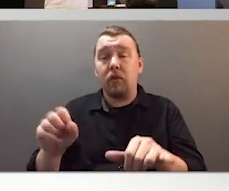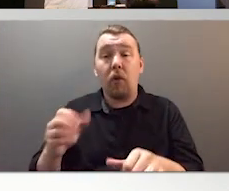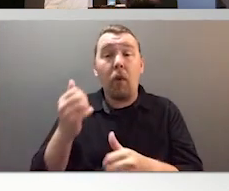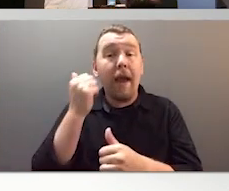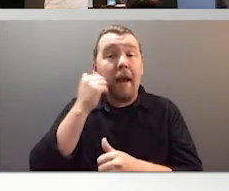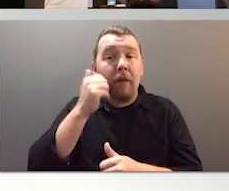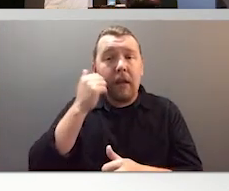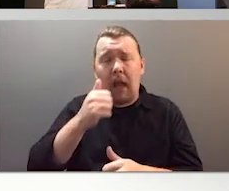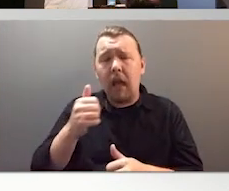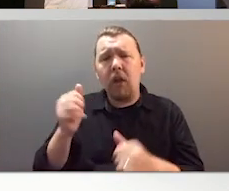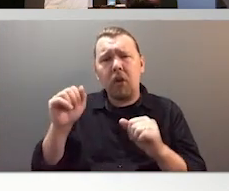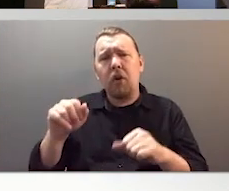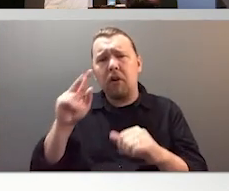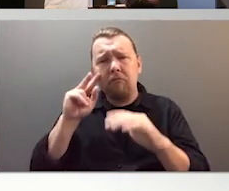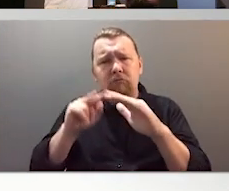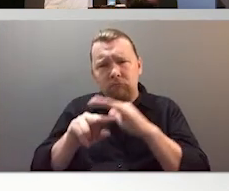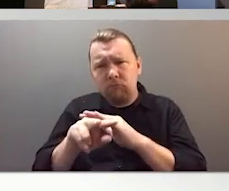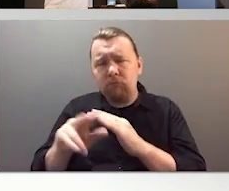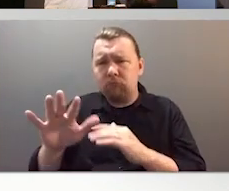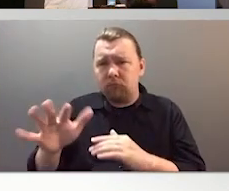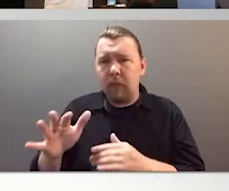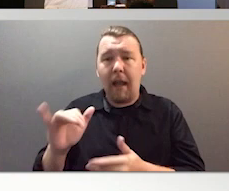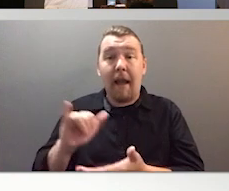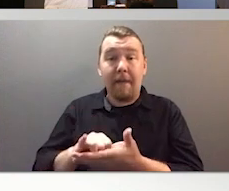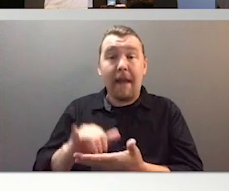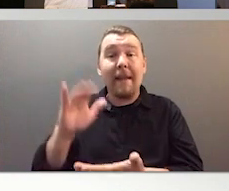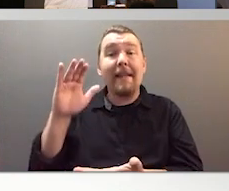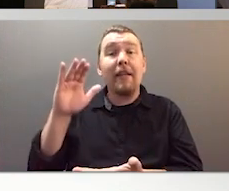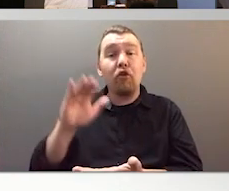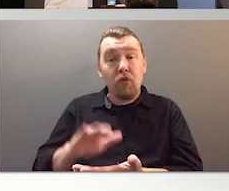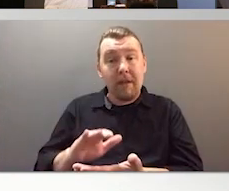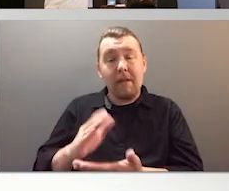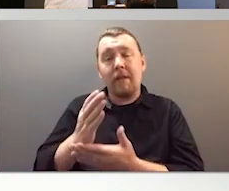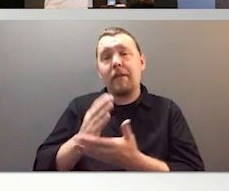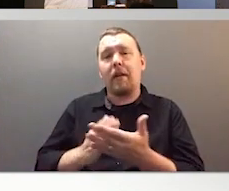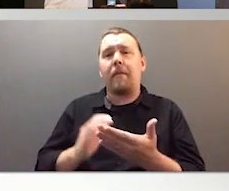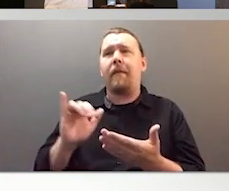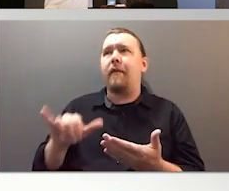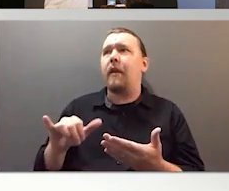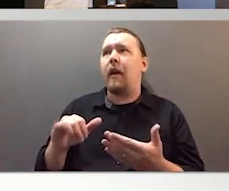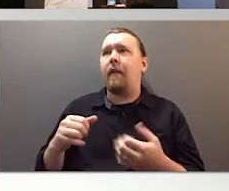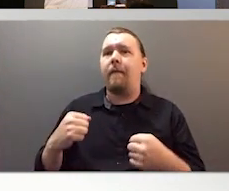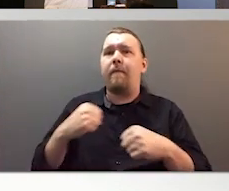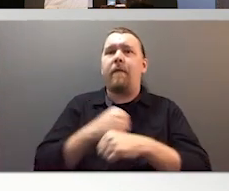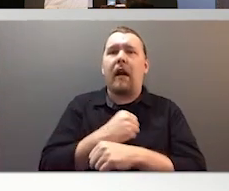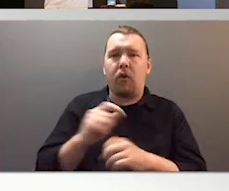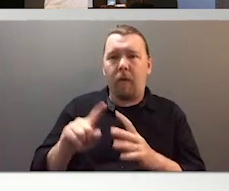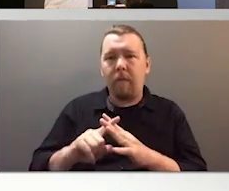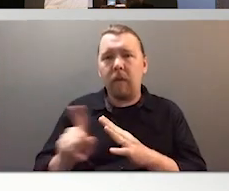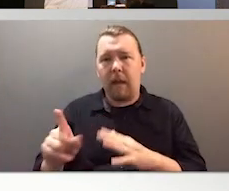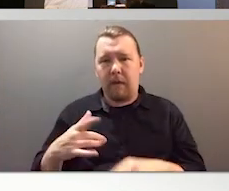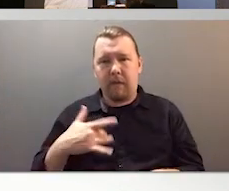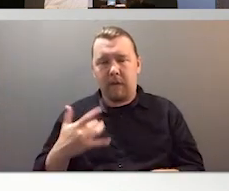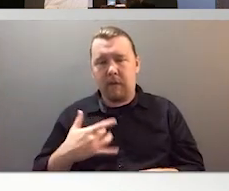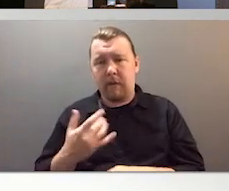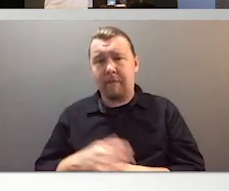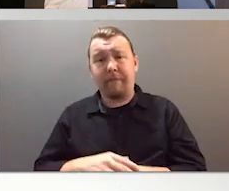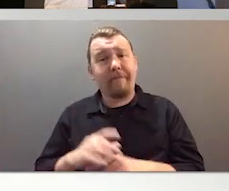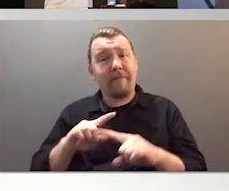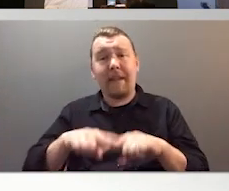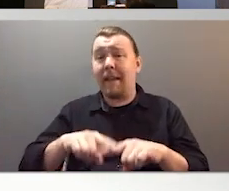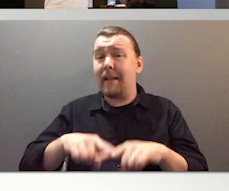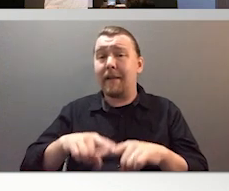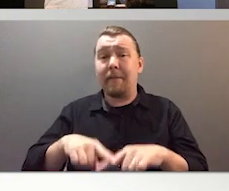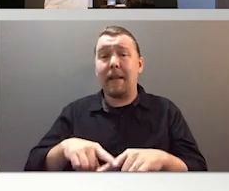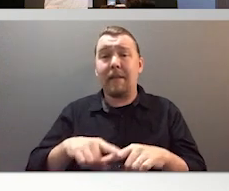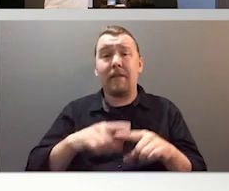So it depends on the interest of your child. Is there, like, do we like music? Do we like dance?